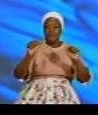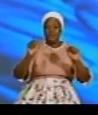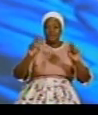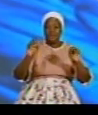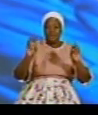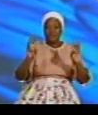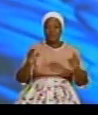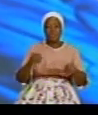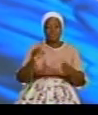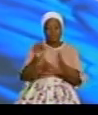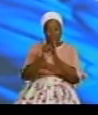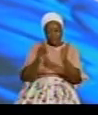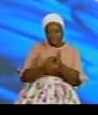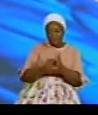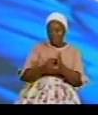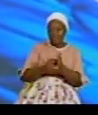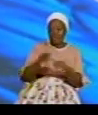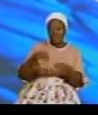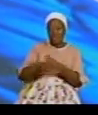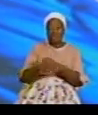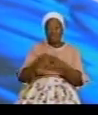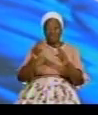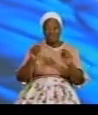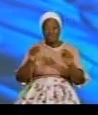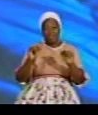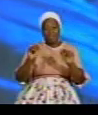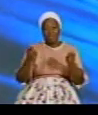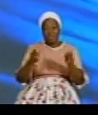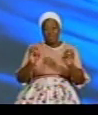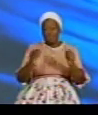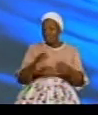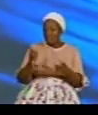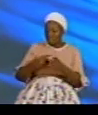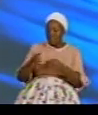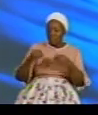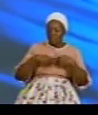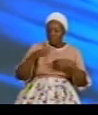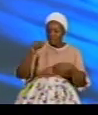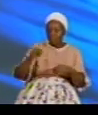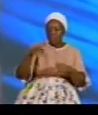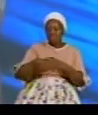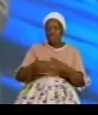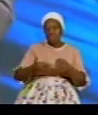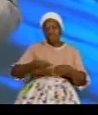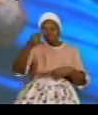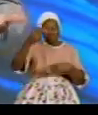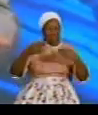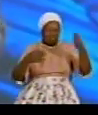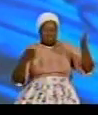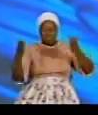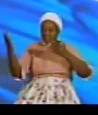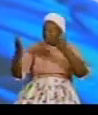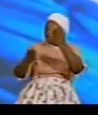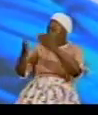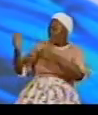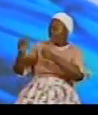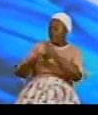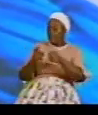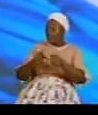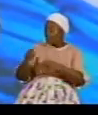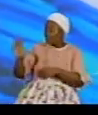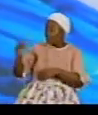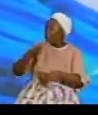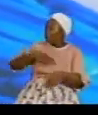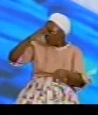in Kaduna State, we have a need in Bauchi State, and then we'll say, please go there, and there's no argument.